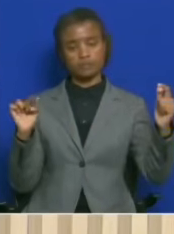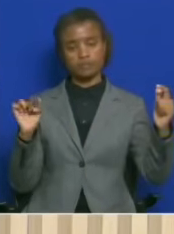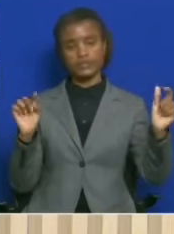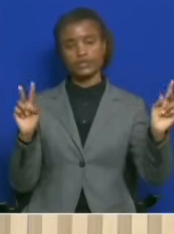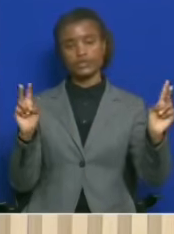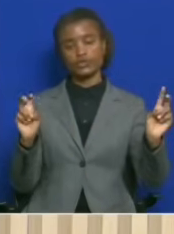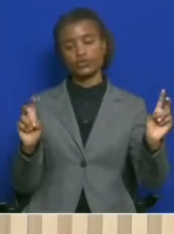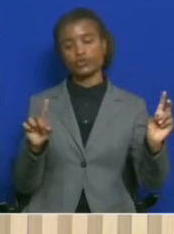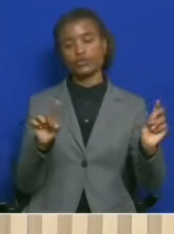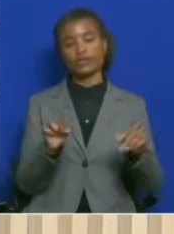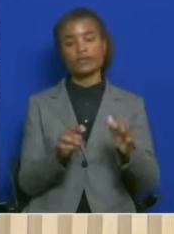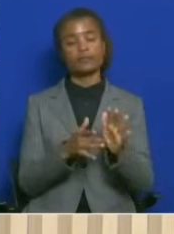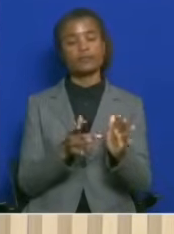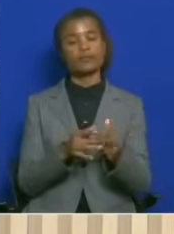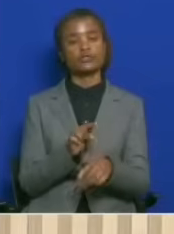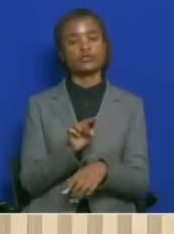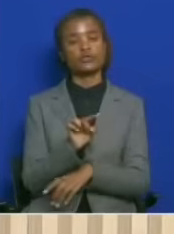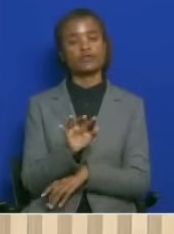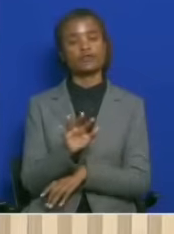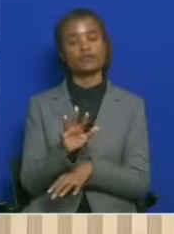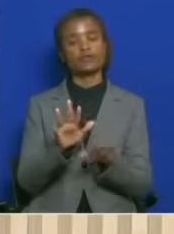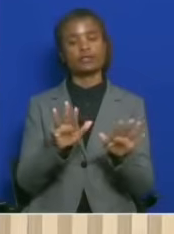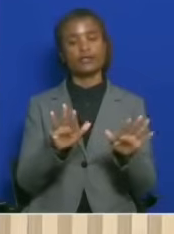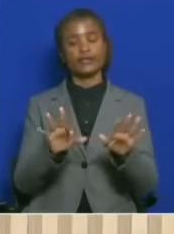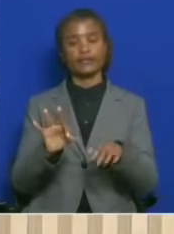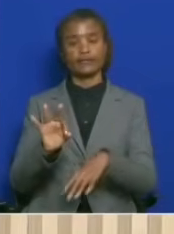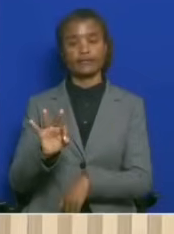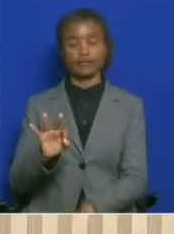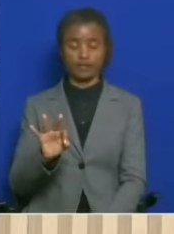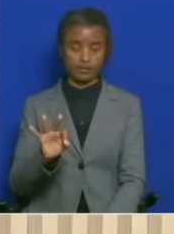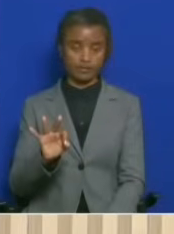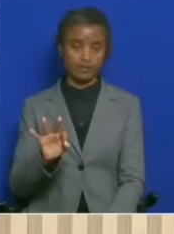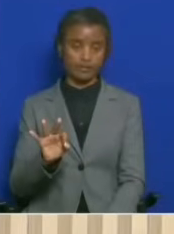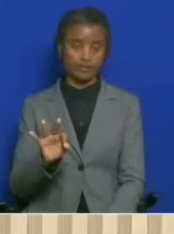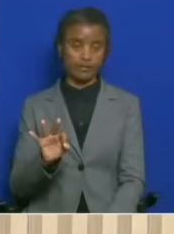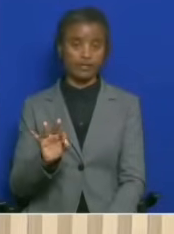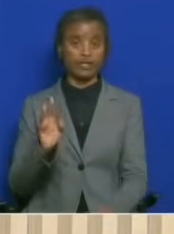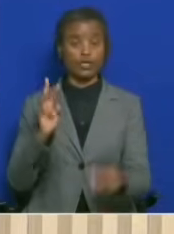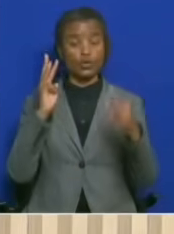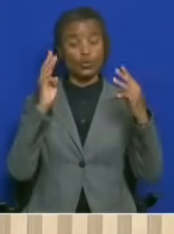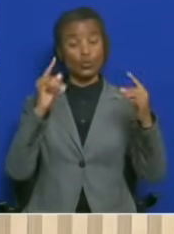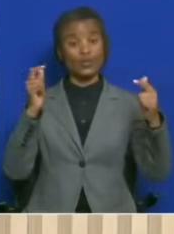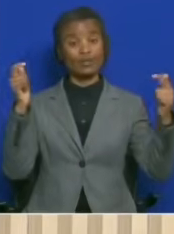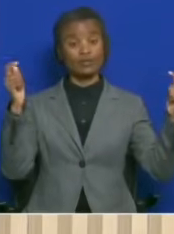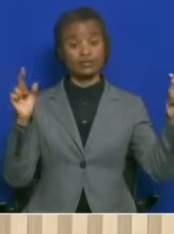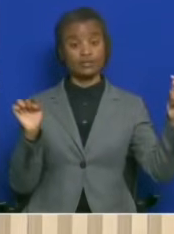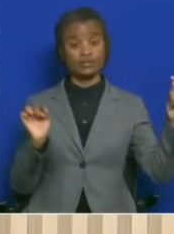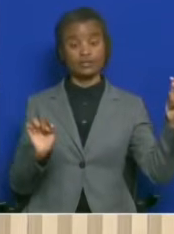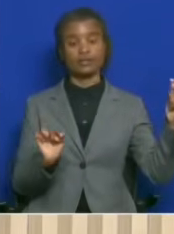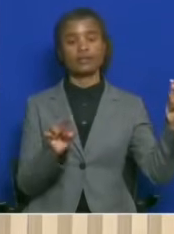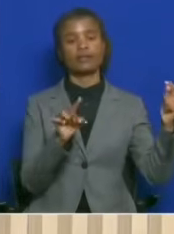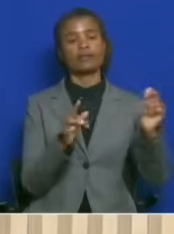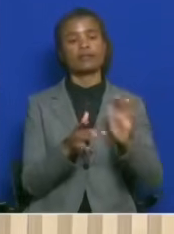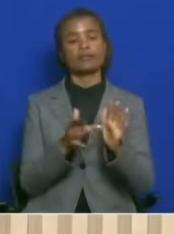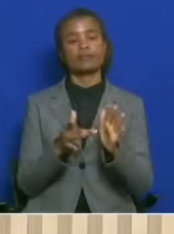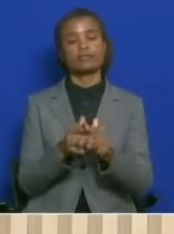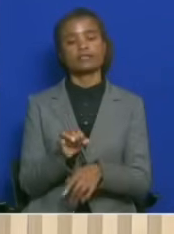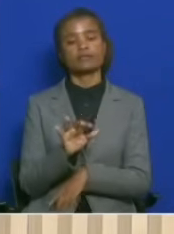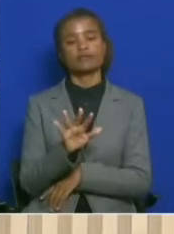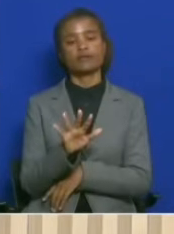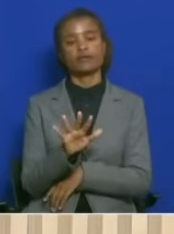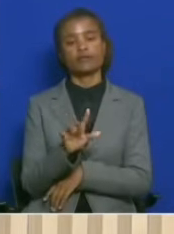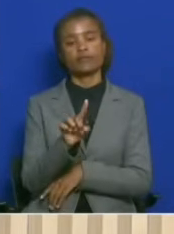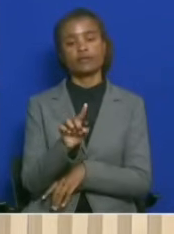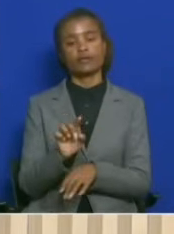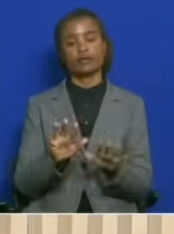So the earlier chat was looking for the warehousing. On page 5193, Mr. Valley says, and